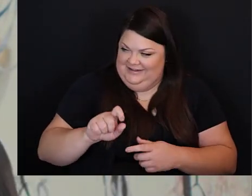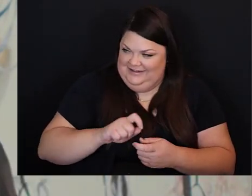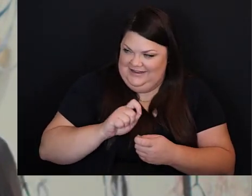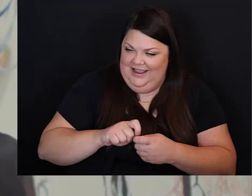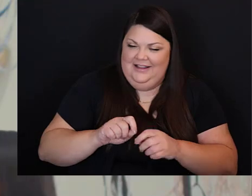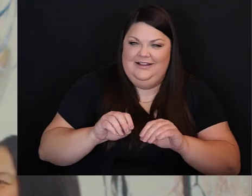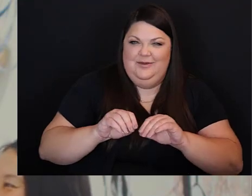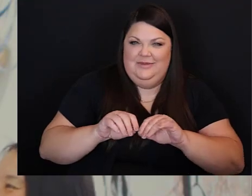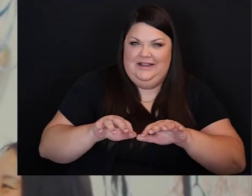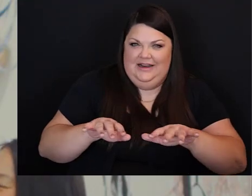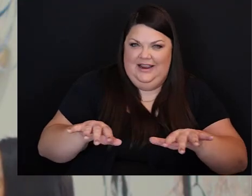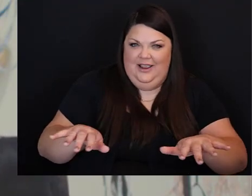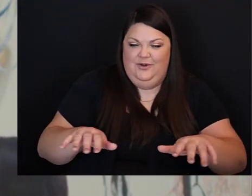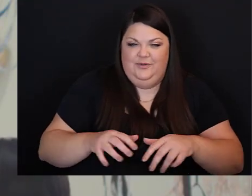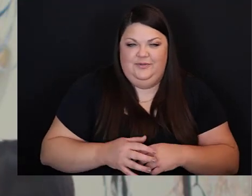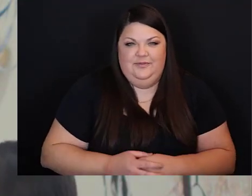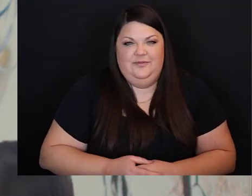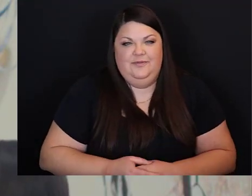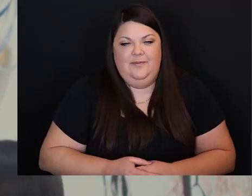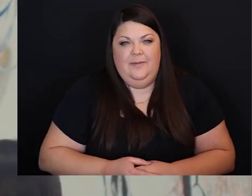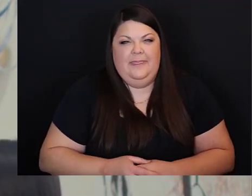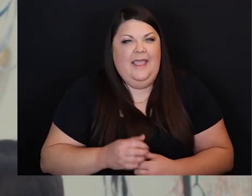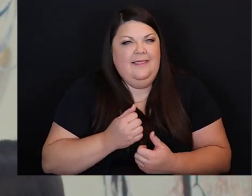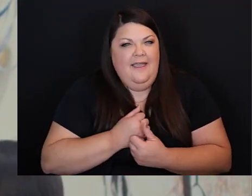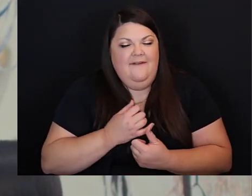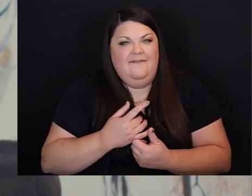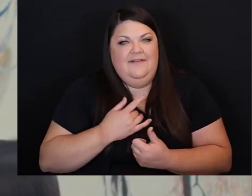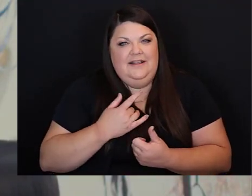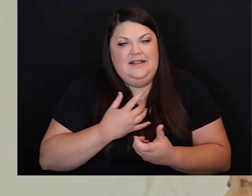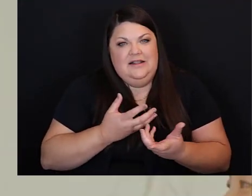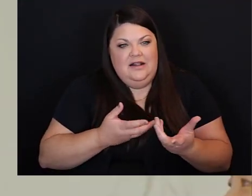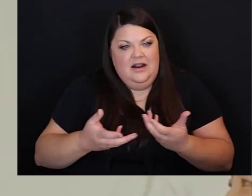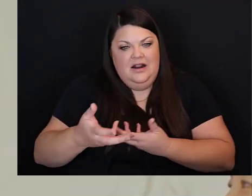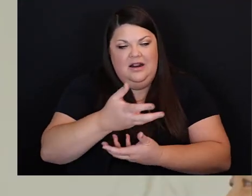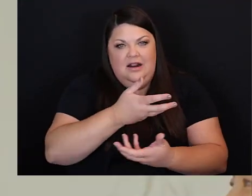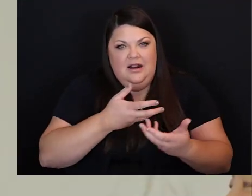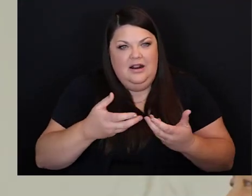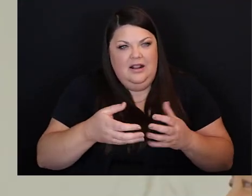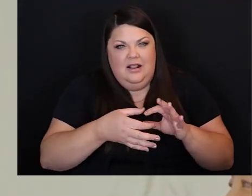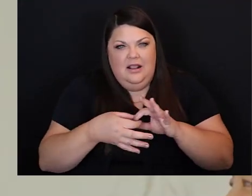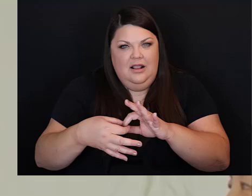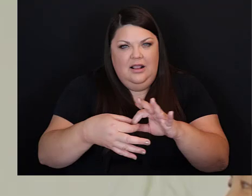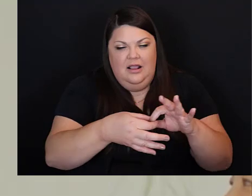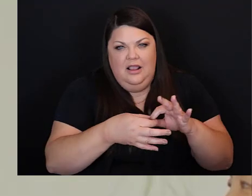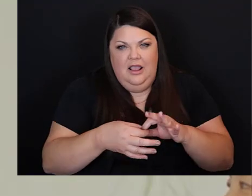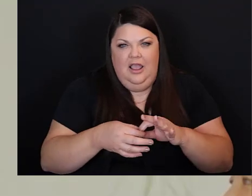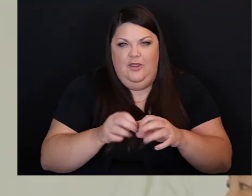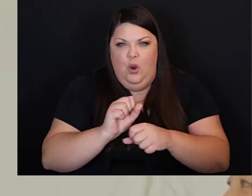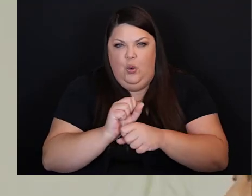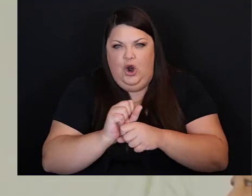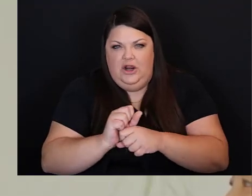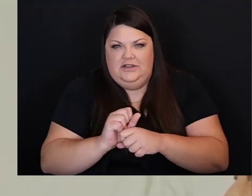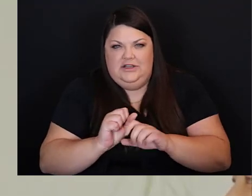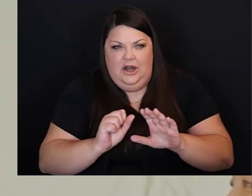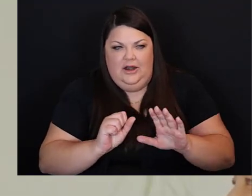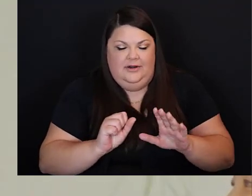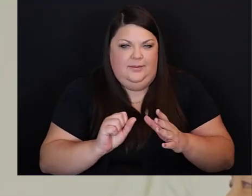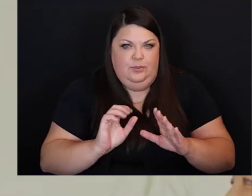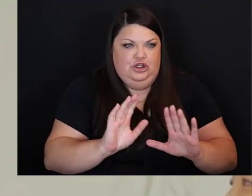Bleeding out. I love that. I Yeah. love this feeling that the works are kind of pushing and rubbing up against each